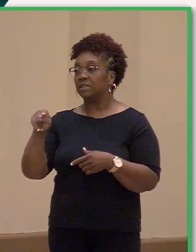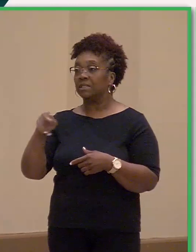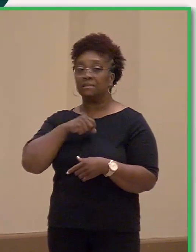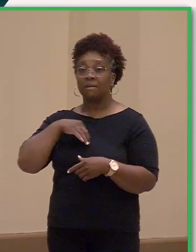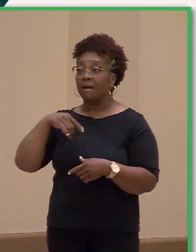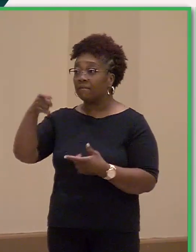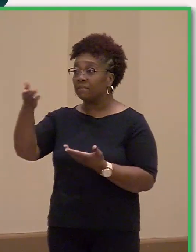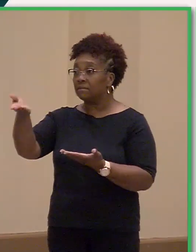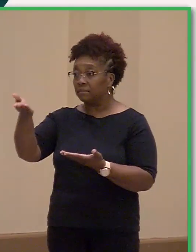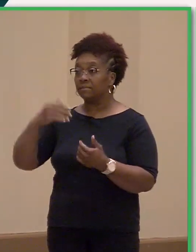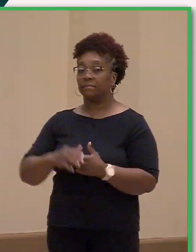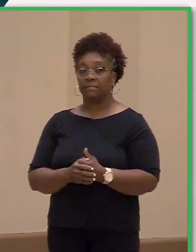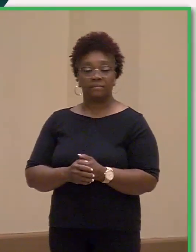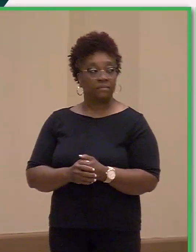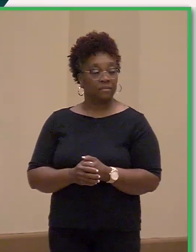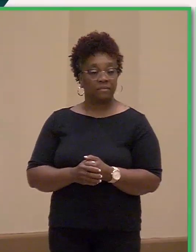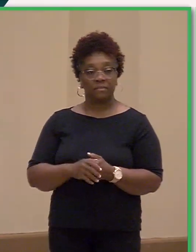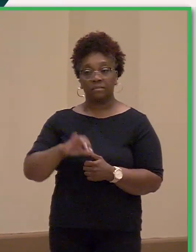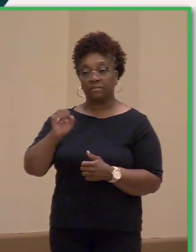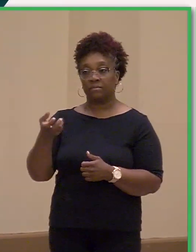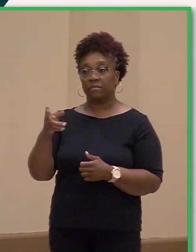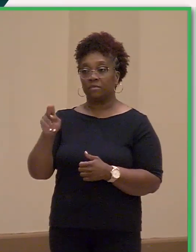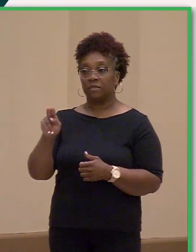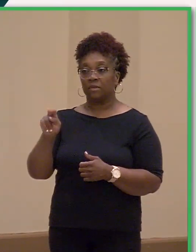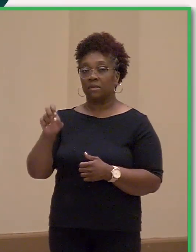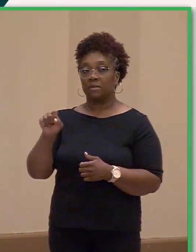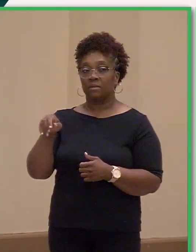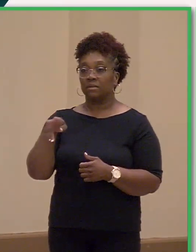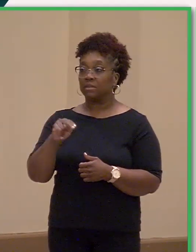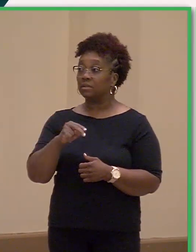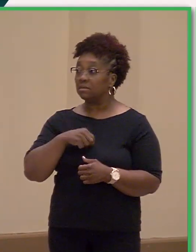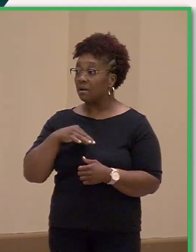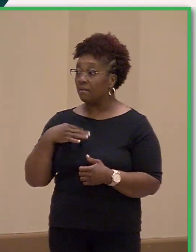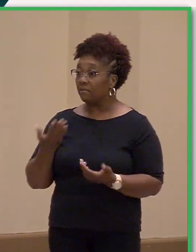staff. Councilmember Johnson's staff.